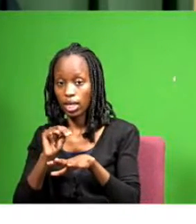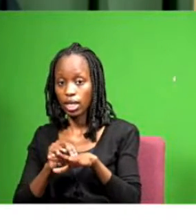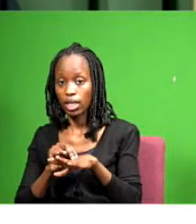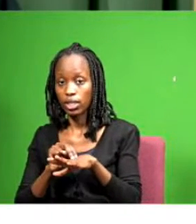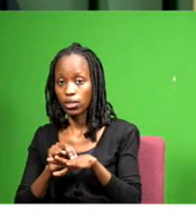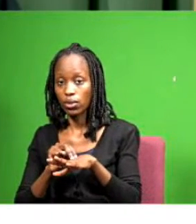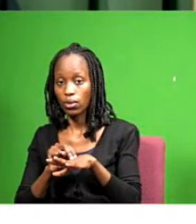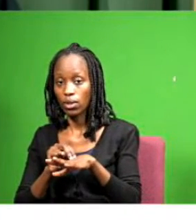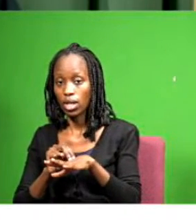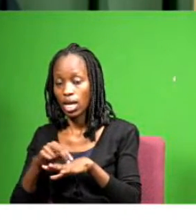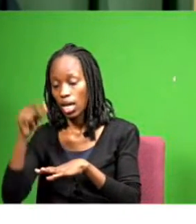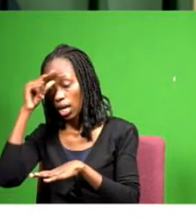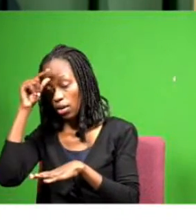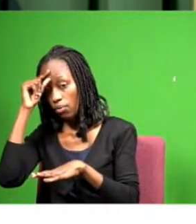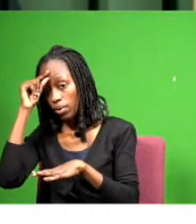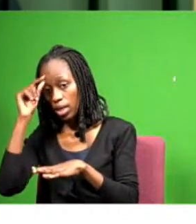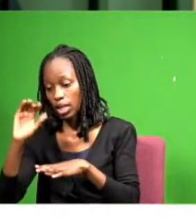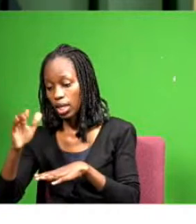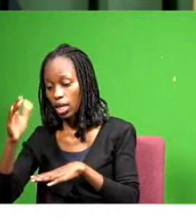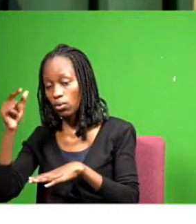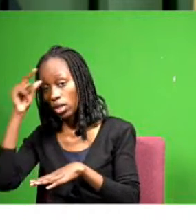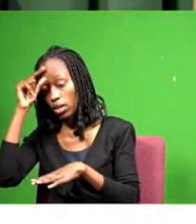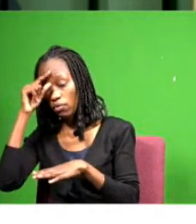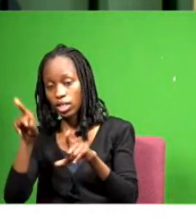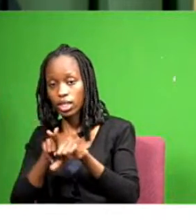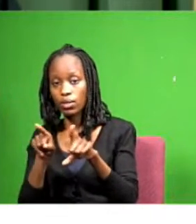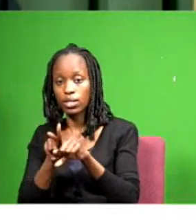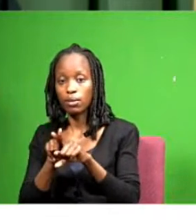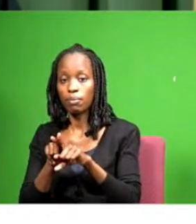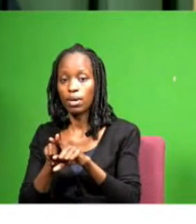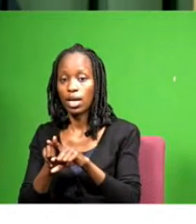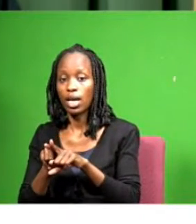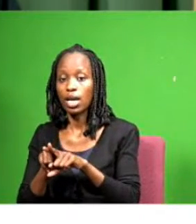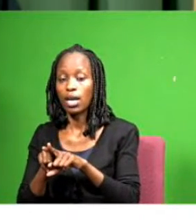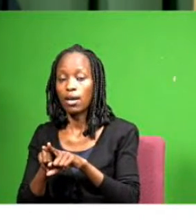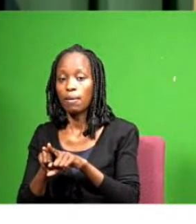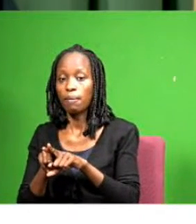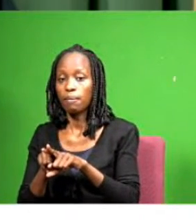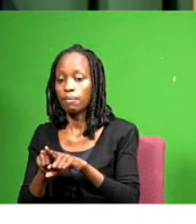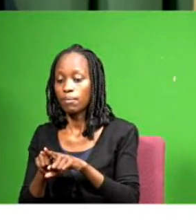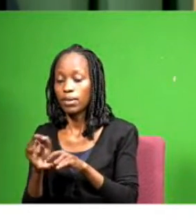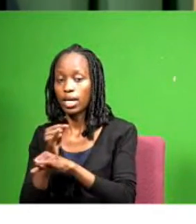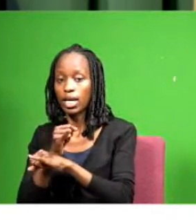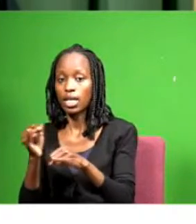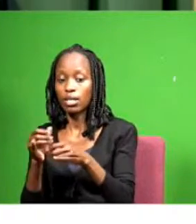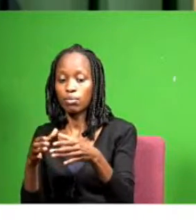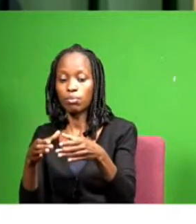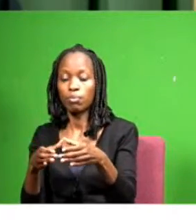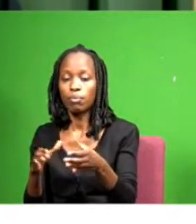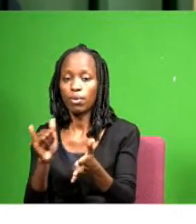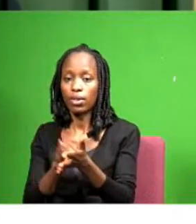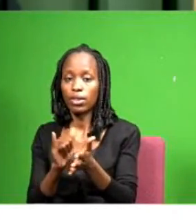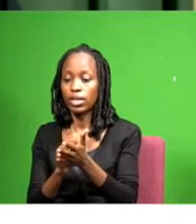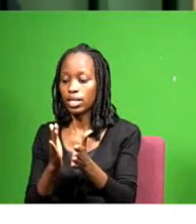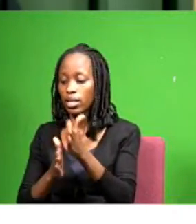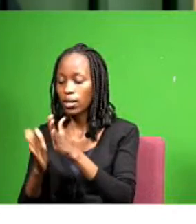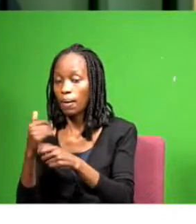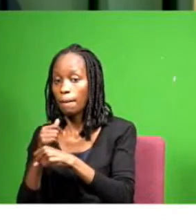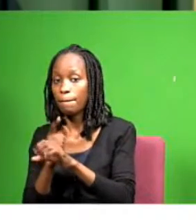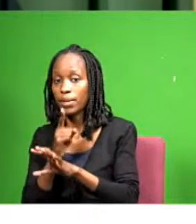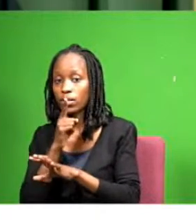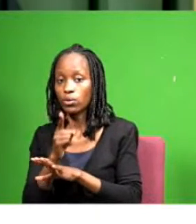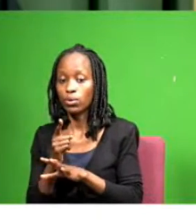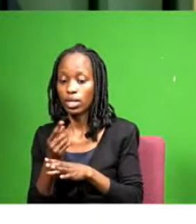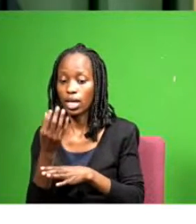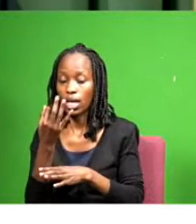executive structures in the county governments, and the judiciary and the independent tribunals. This arrangement ensures that these